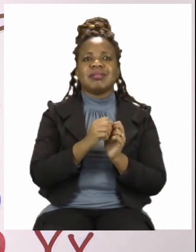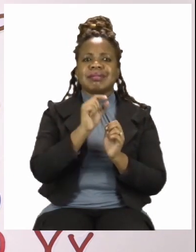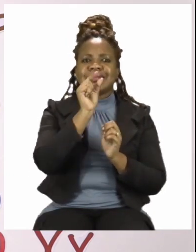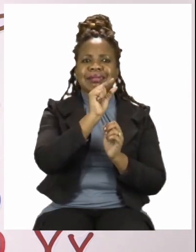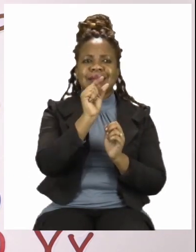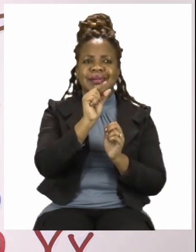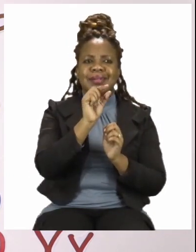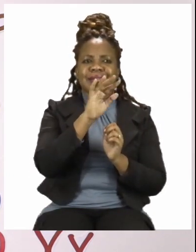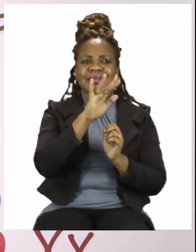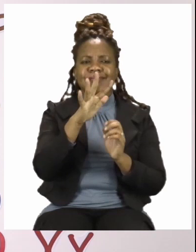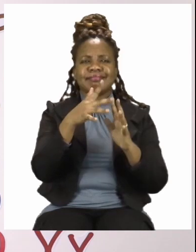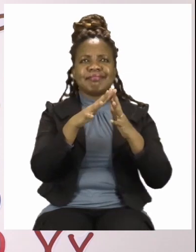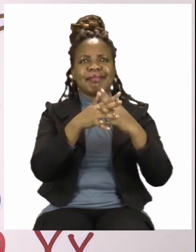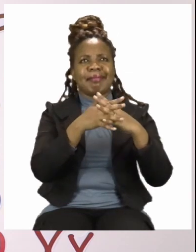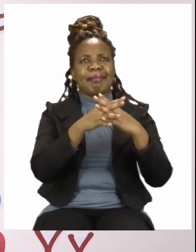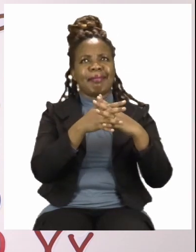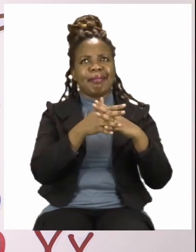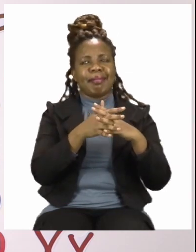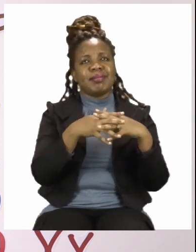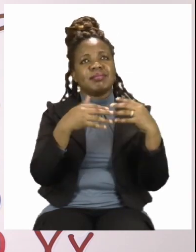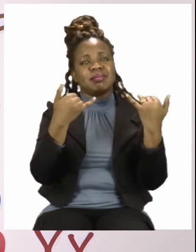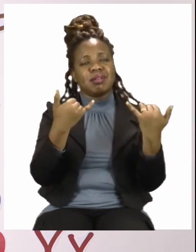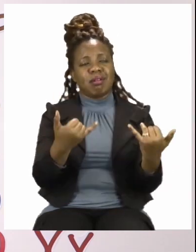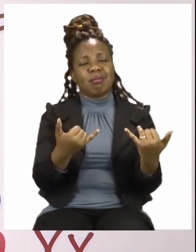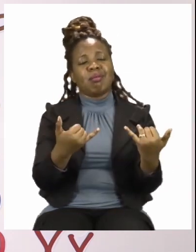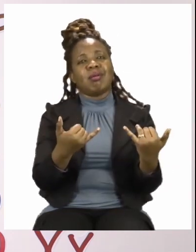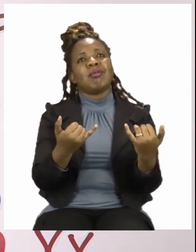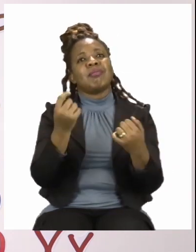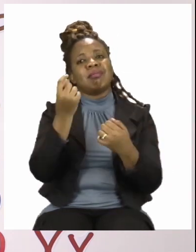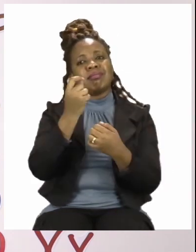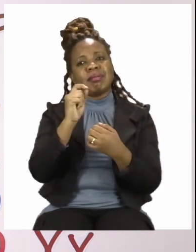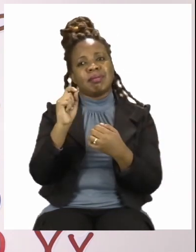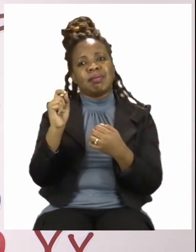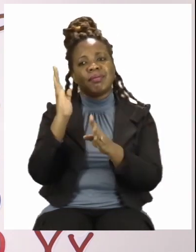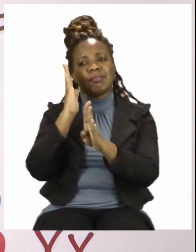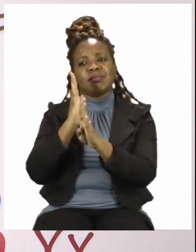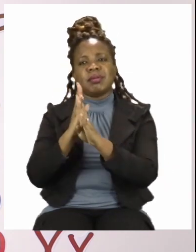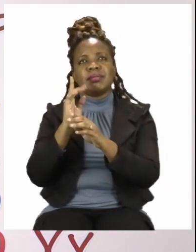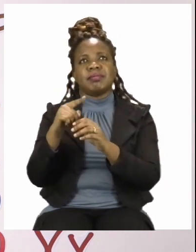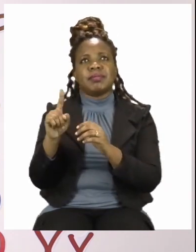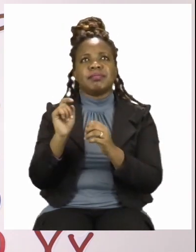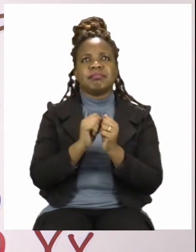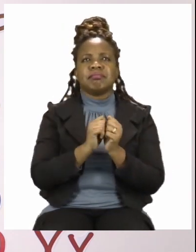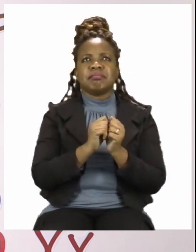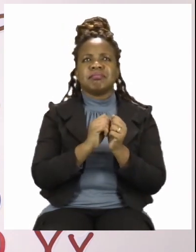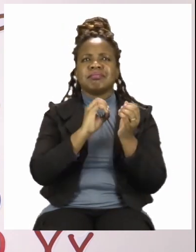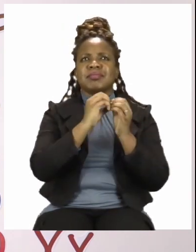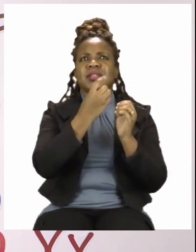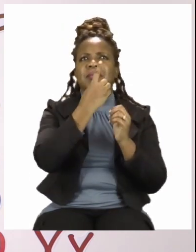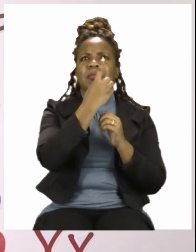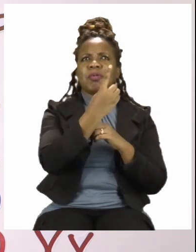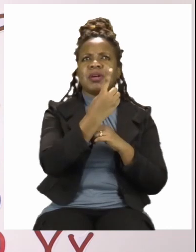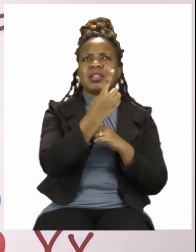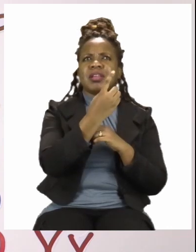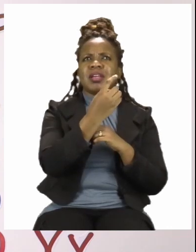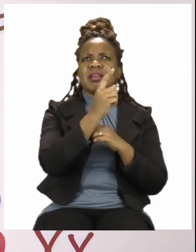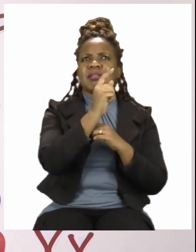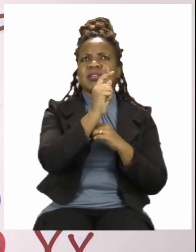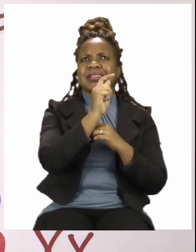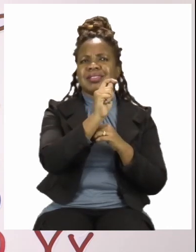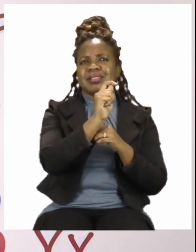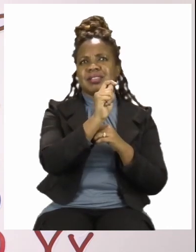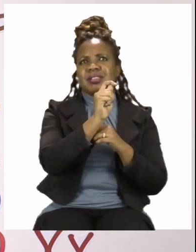we need to spell these words correctly. The first one has a T, M, U, and